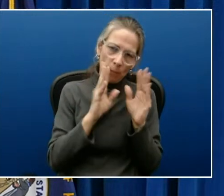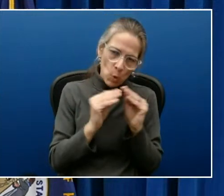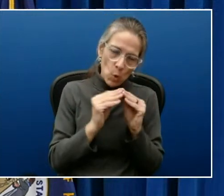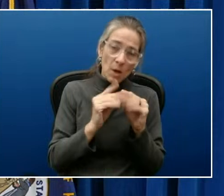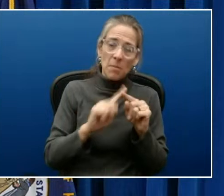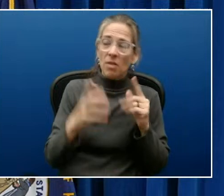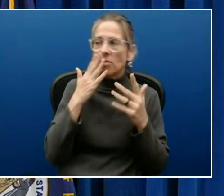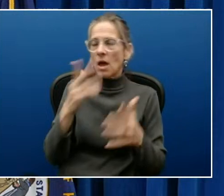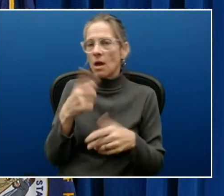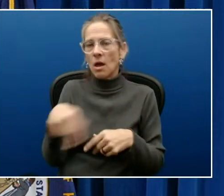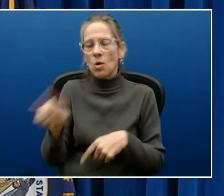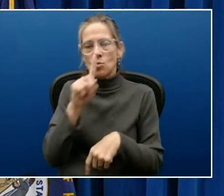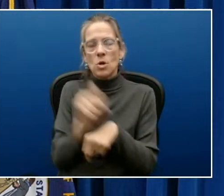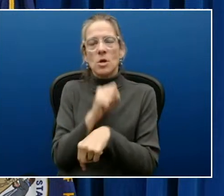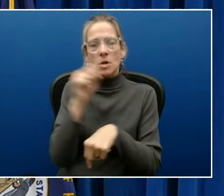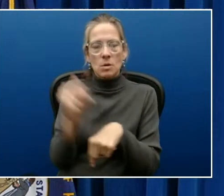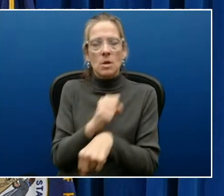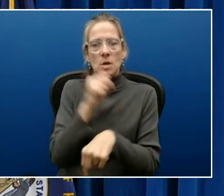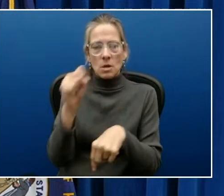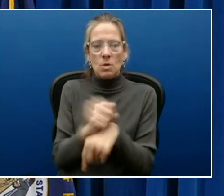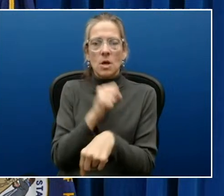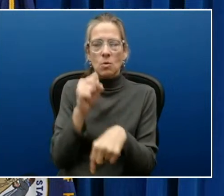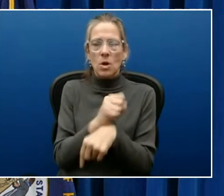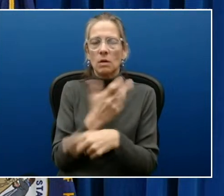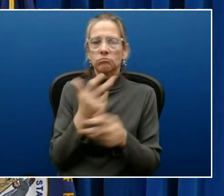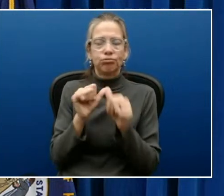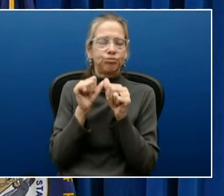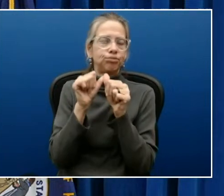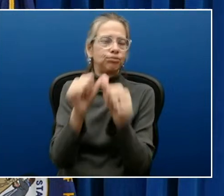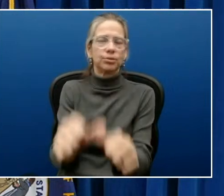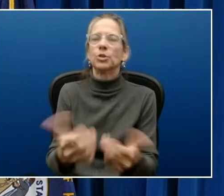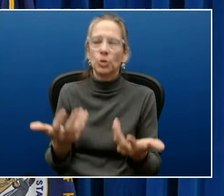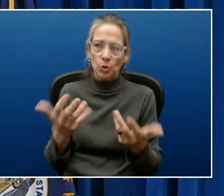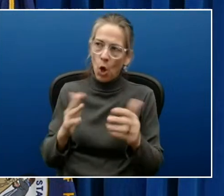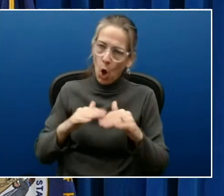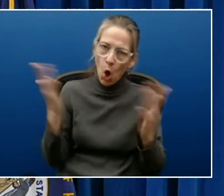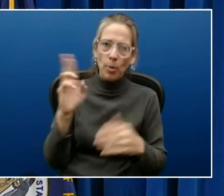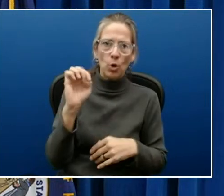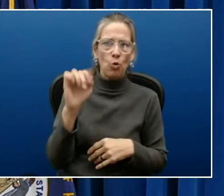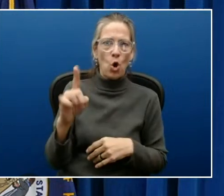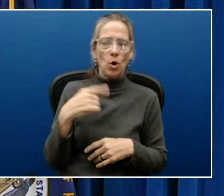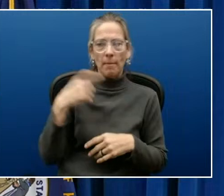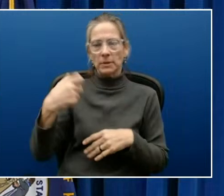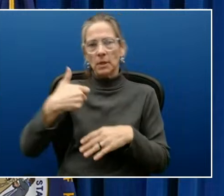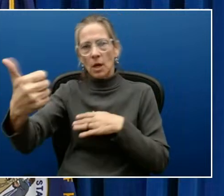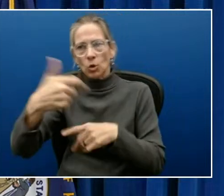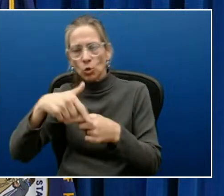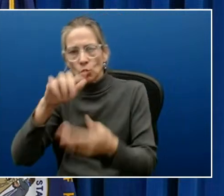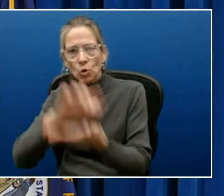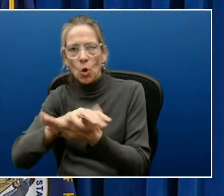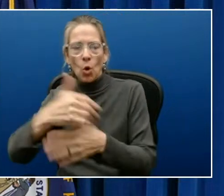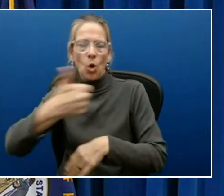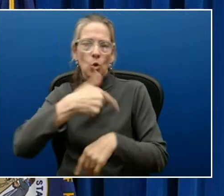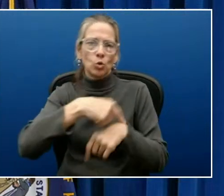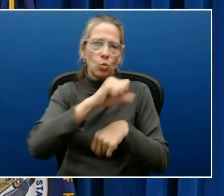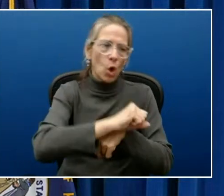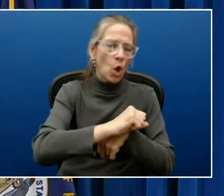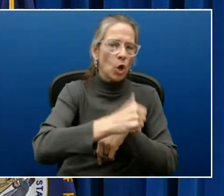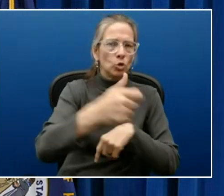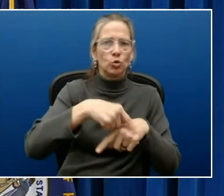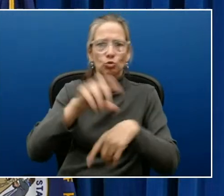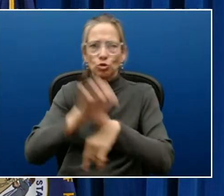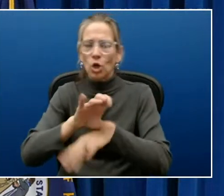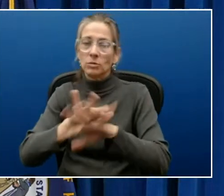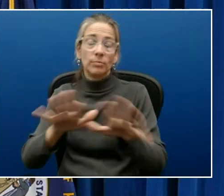started to open up the ways we get to our work, our schools, our churches, and once again, do not